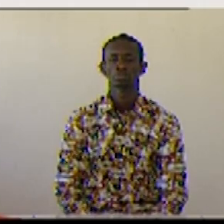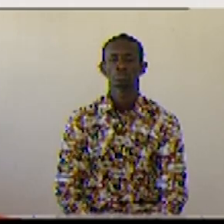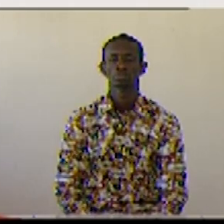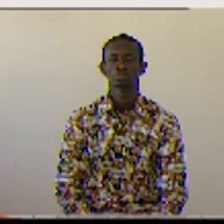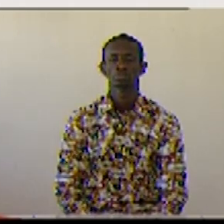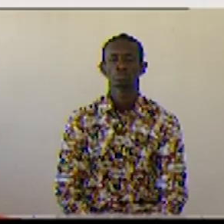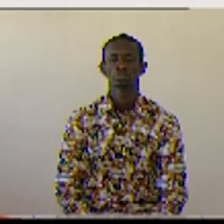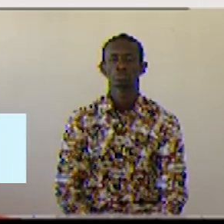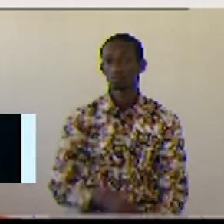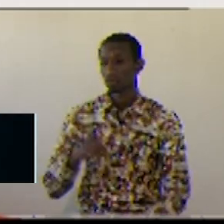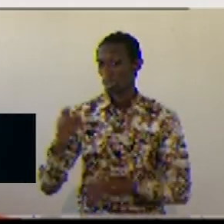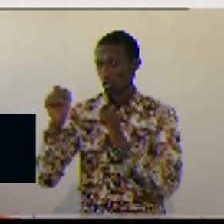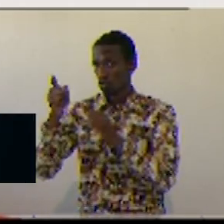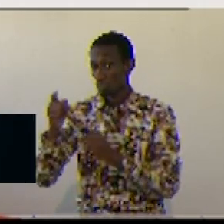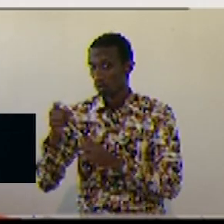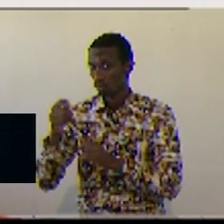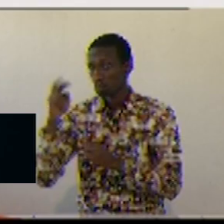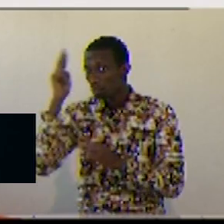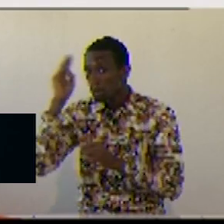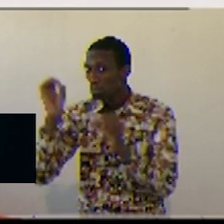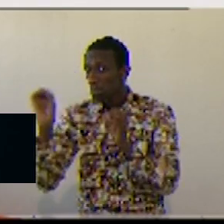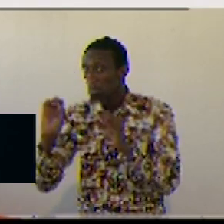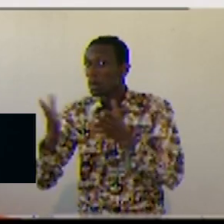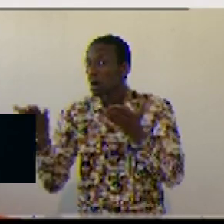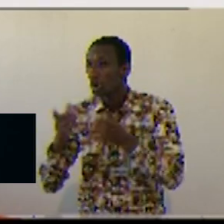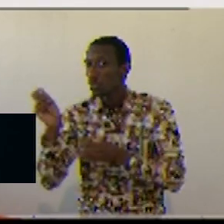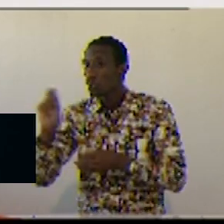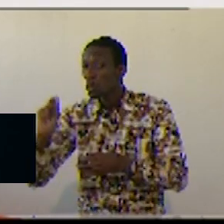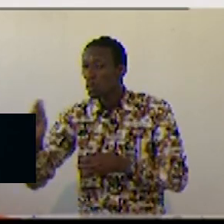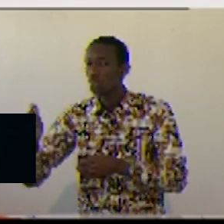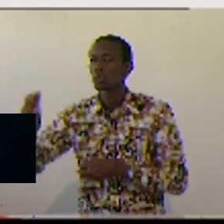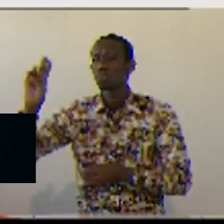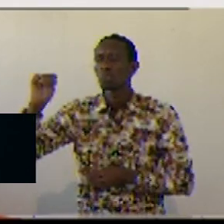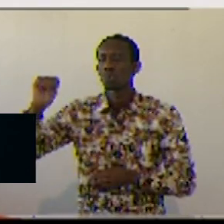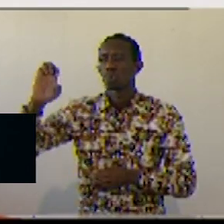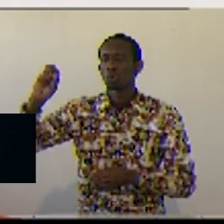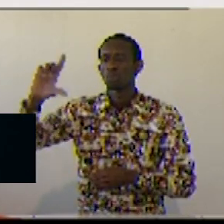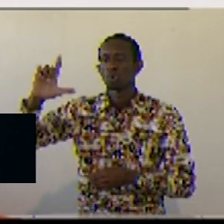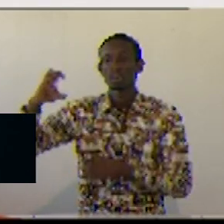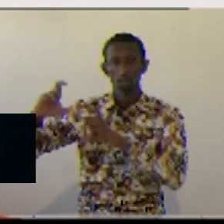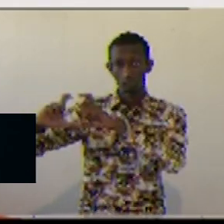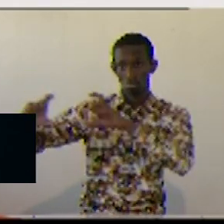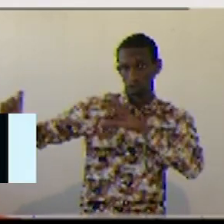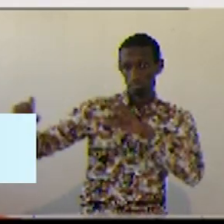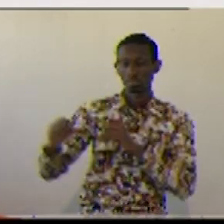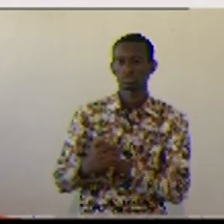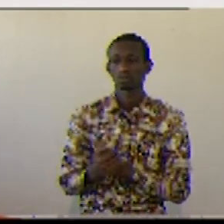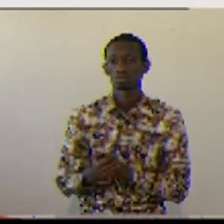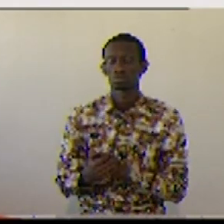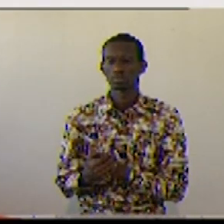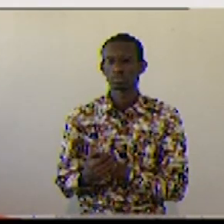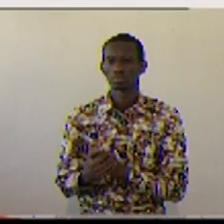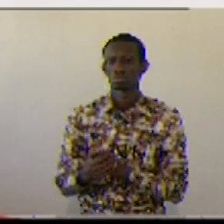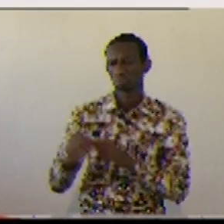And if you don't remember how to write the molecular formula of these substances, then